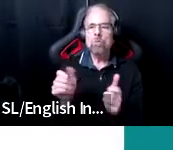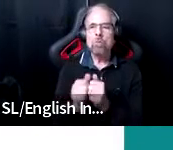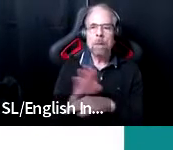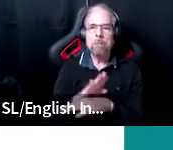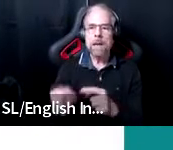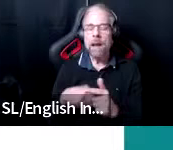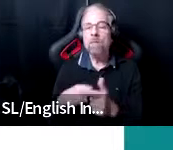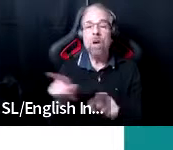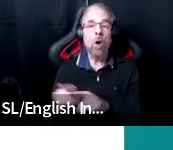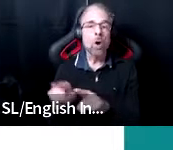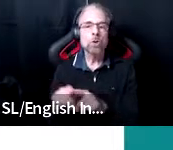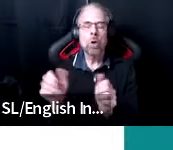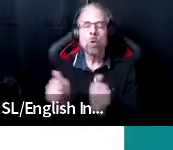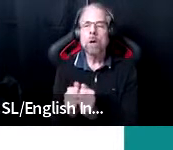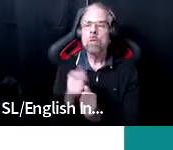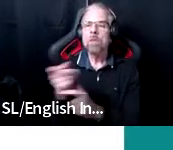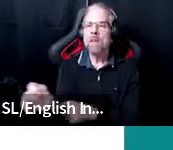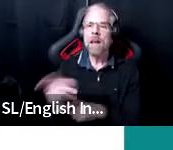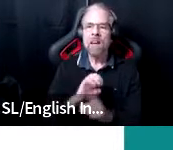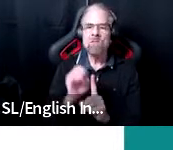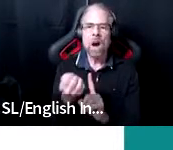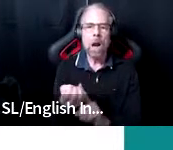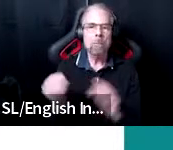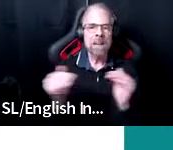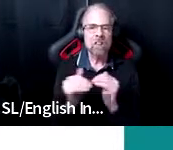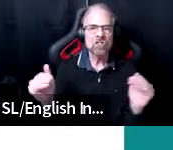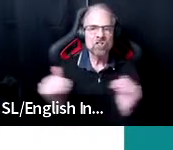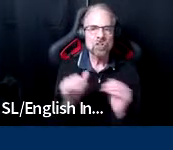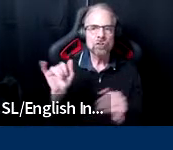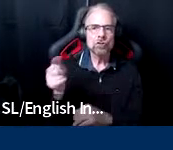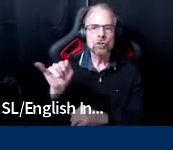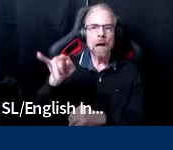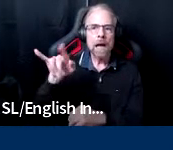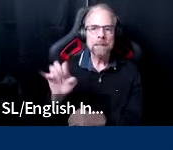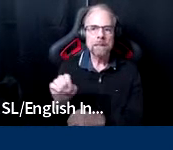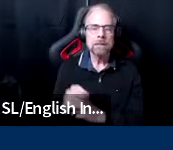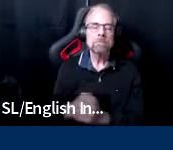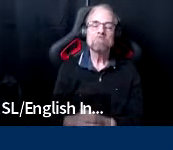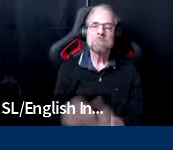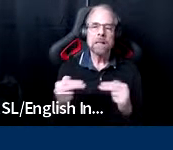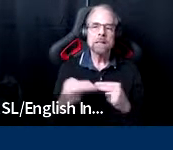on Environmental Justice. Next slide, please.